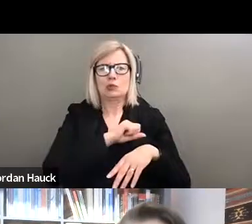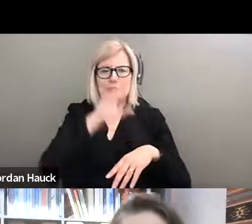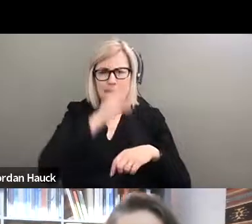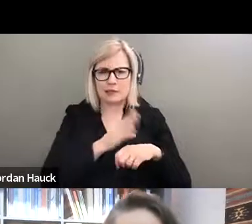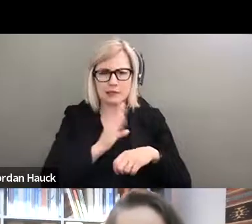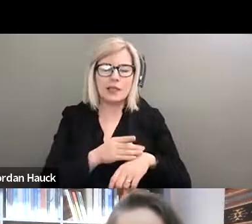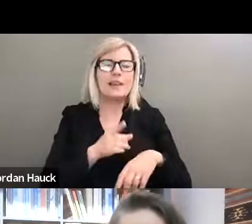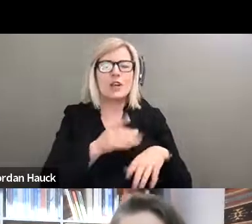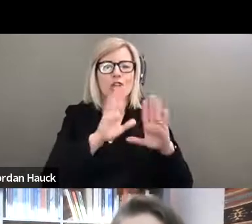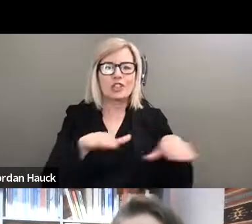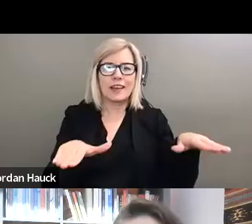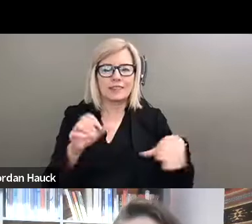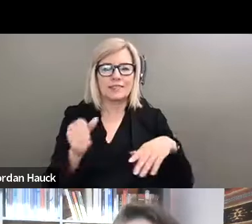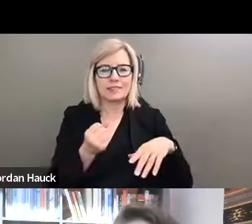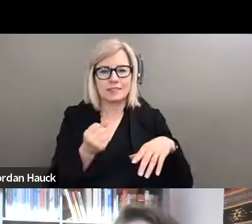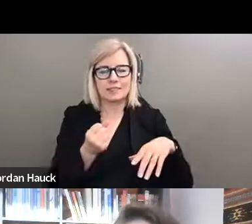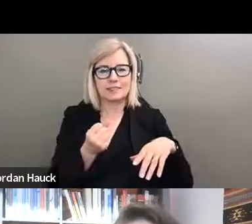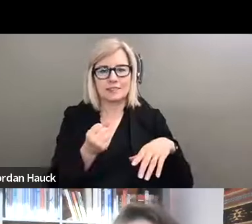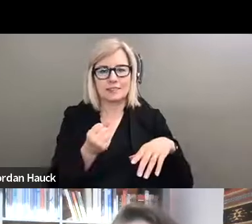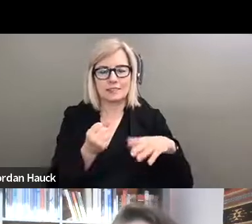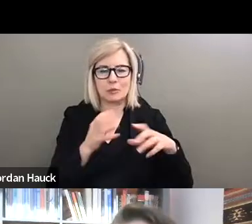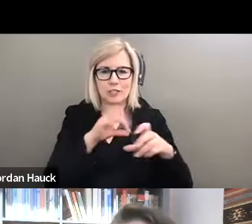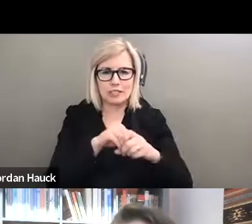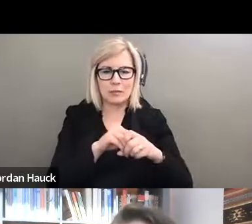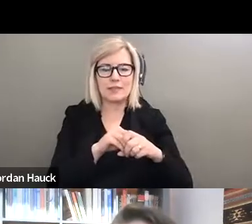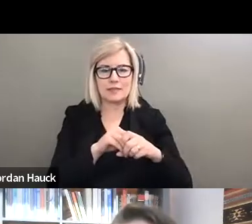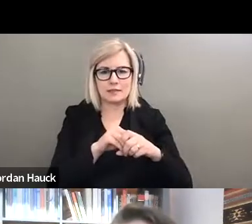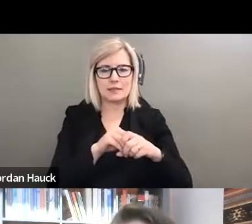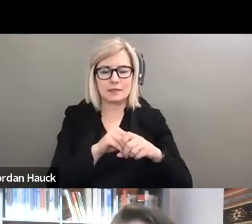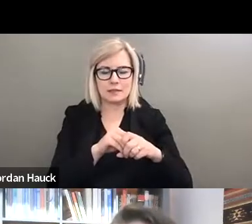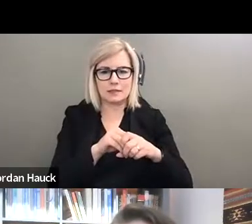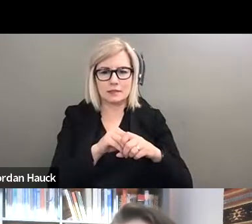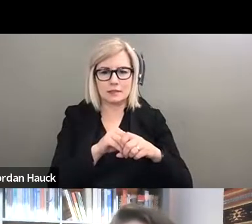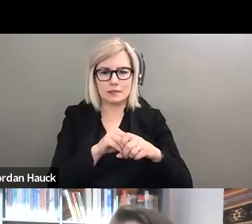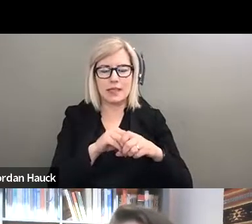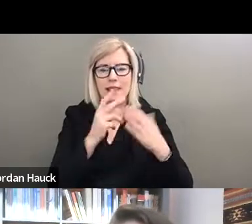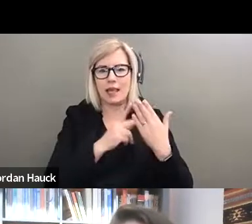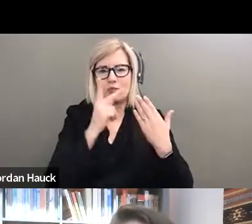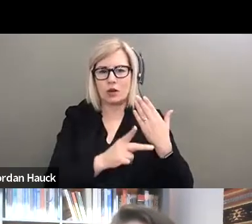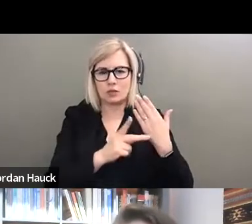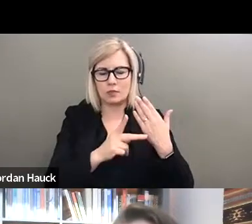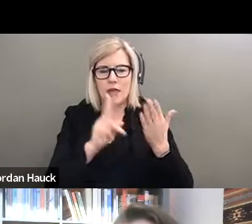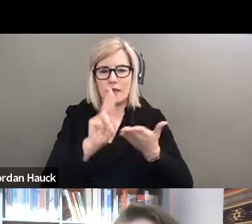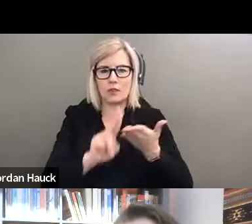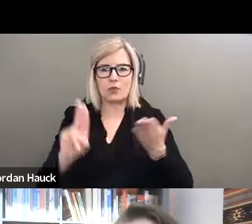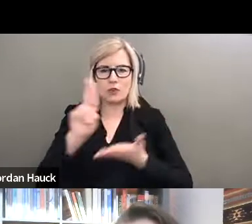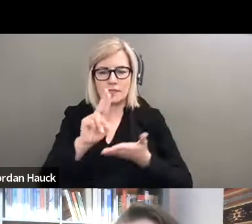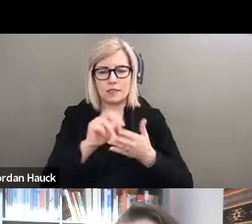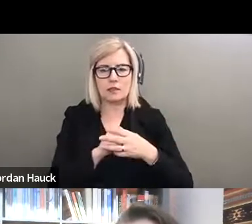son or daughter, child's participation in one of those programs at the